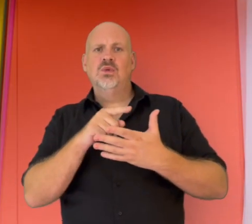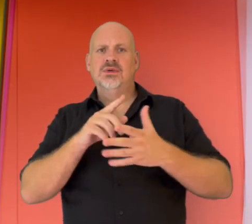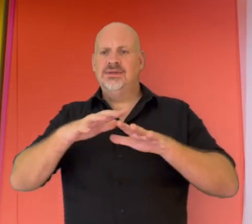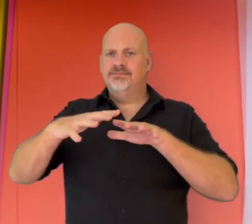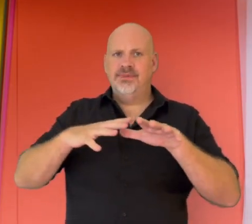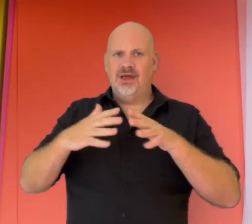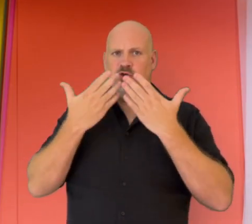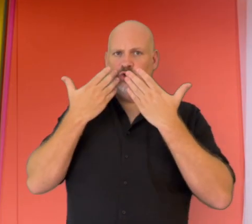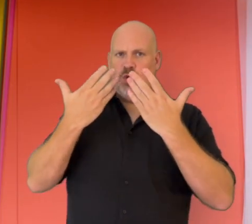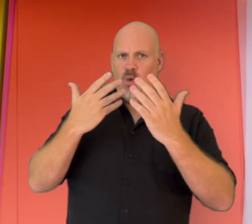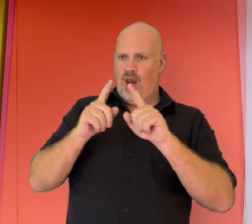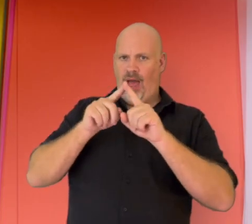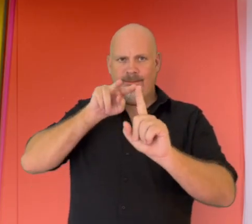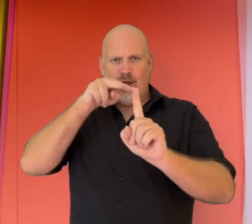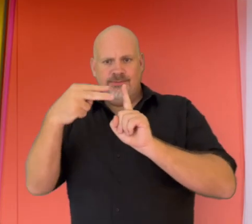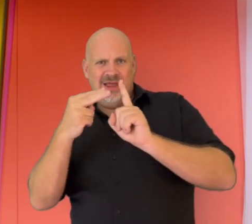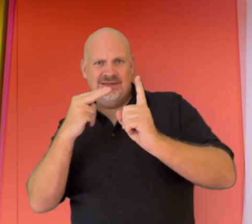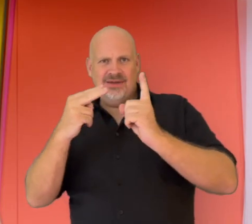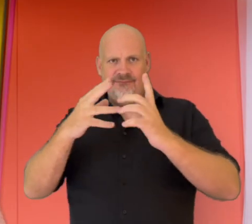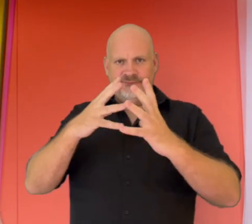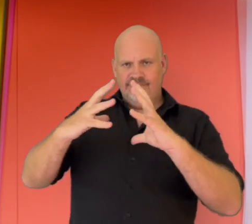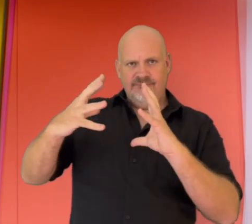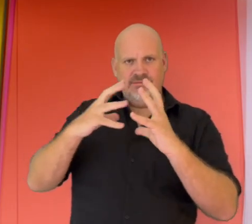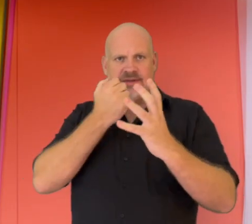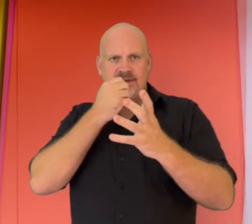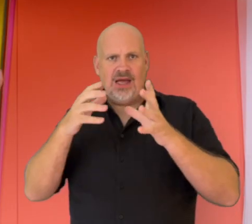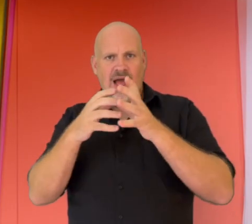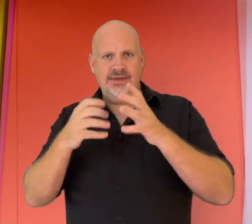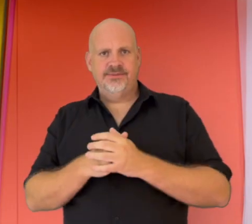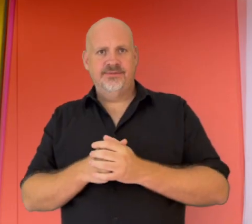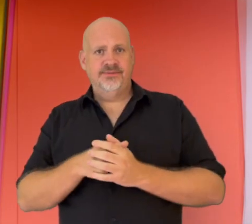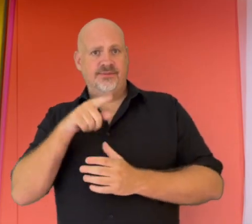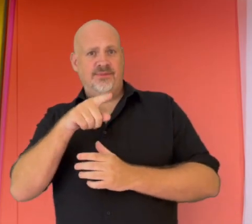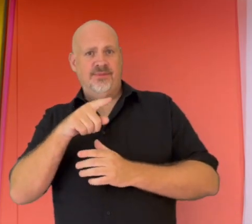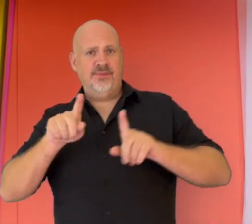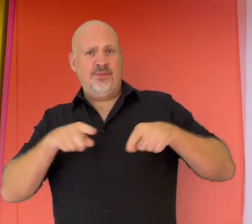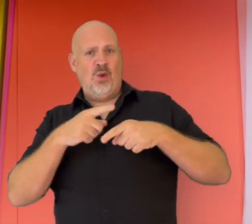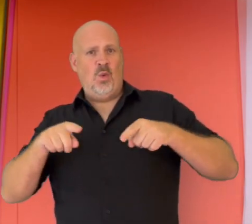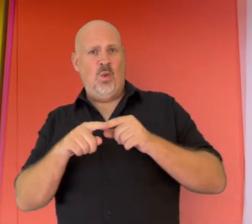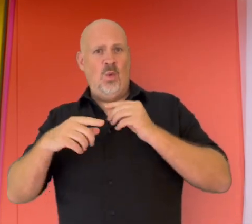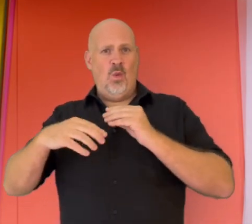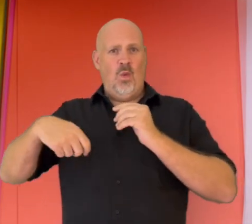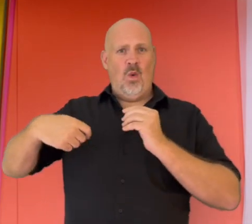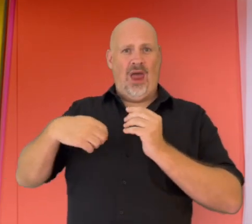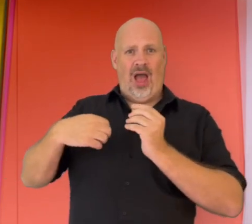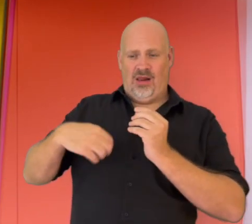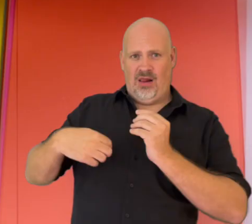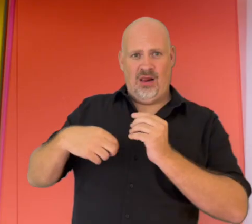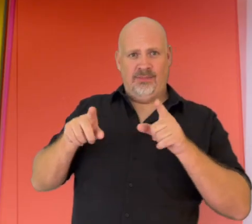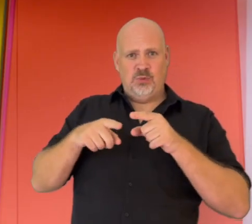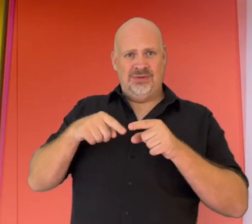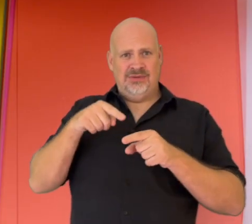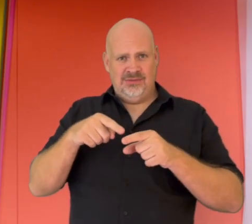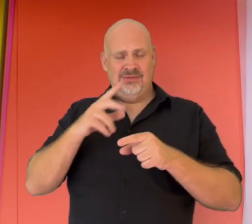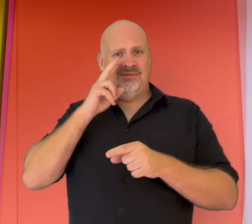kind of perspectival way. Like this is a uccello, and there's this funny kind of grid on the floor made out